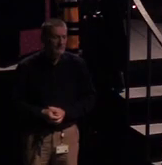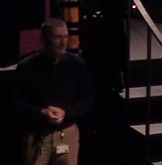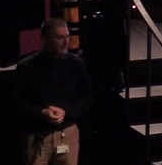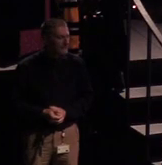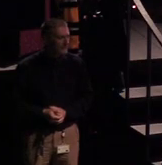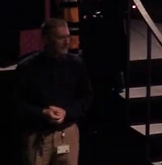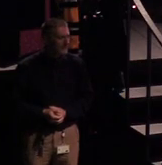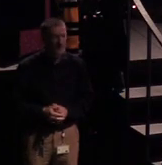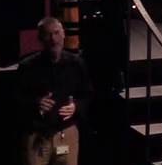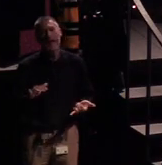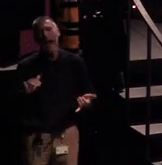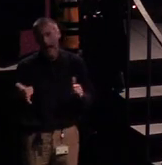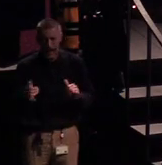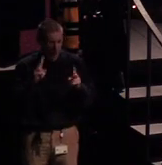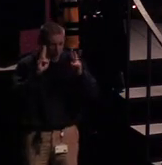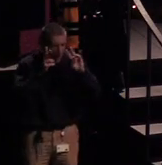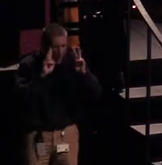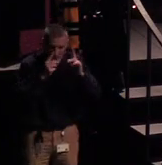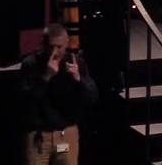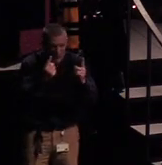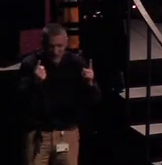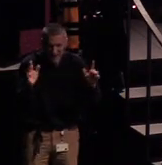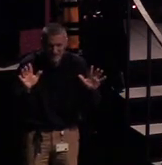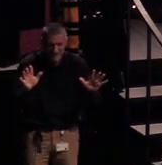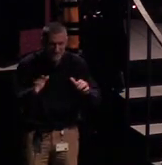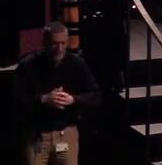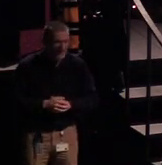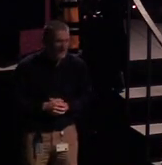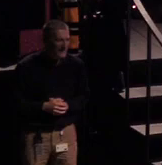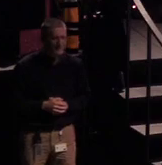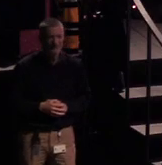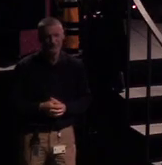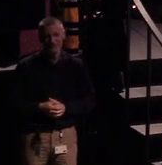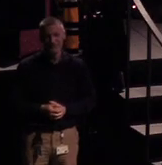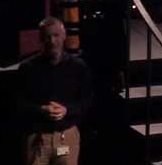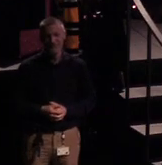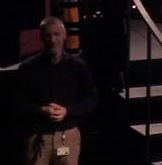I'll allow you to work that out on an individual venue by venue basis